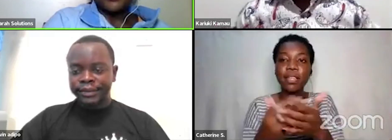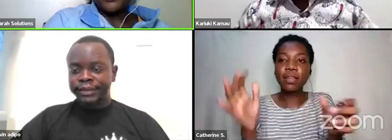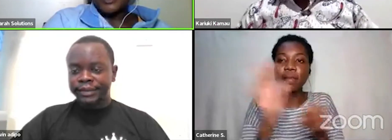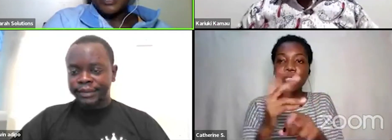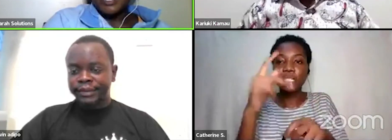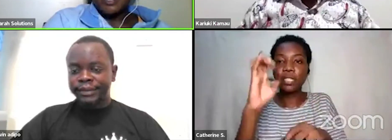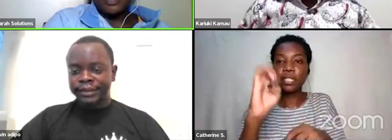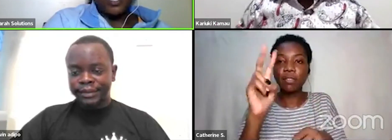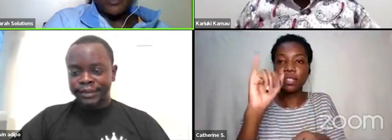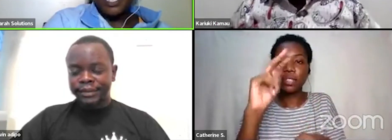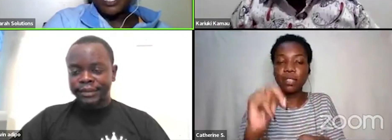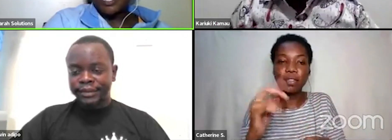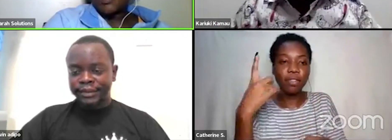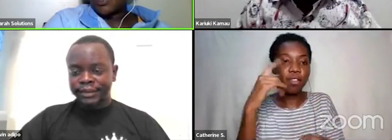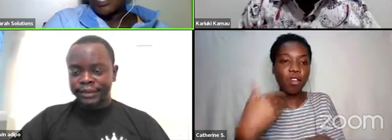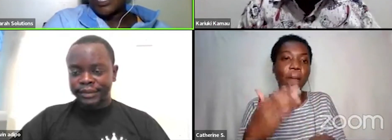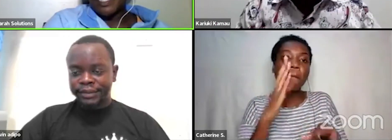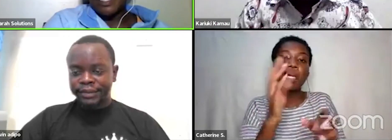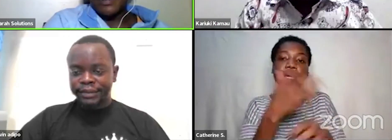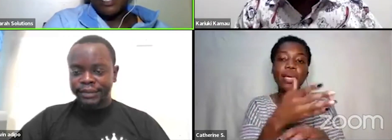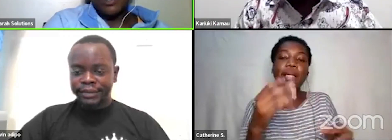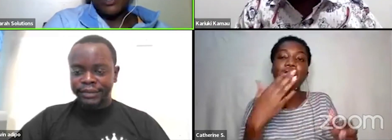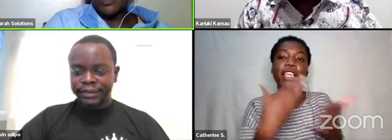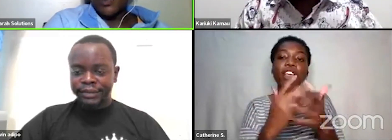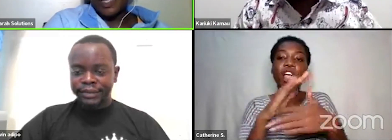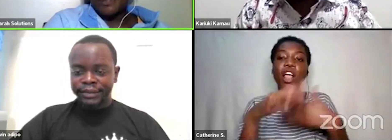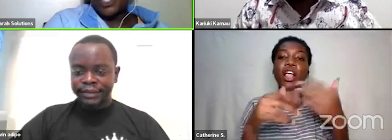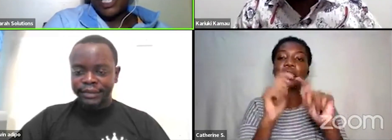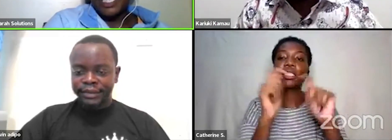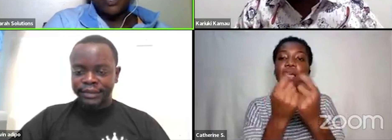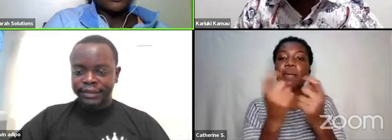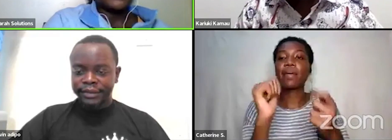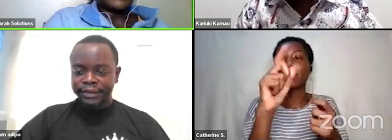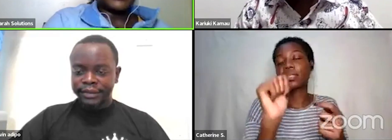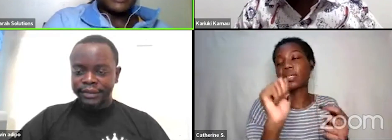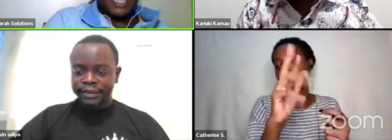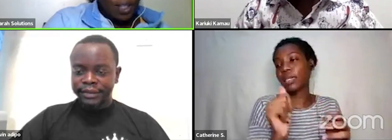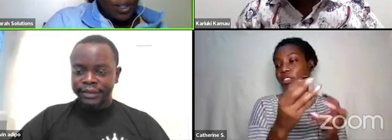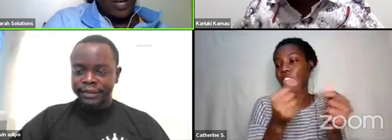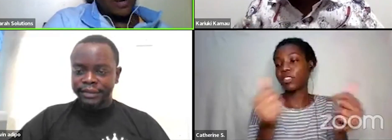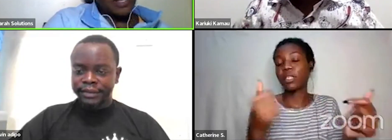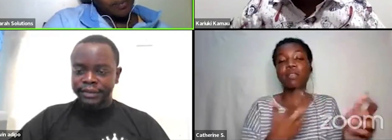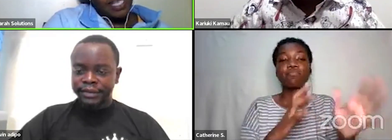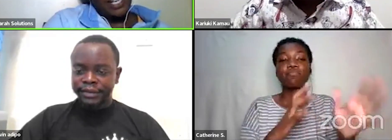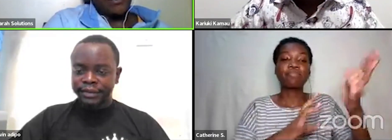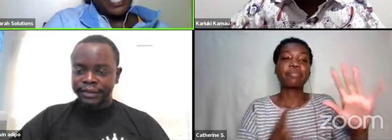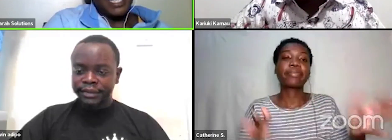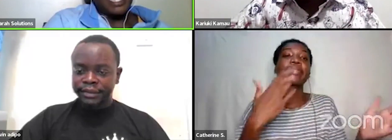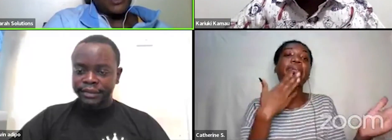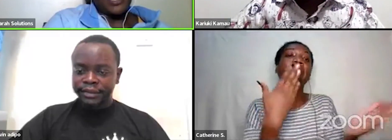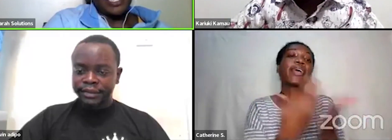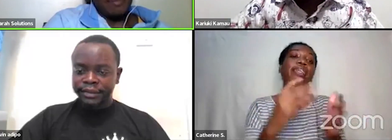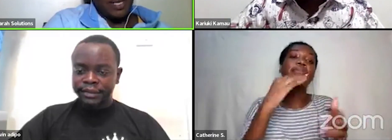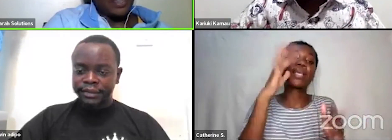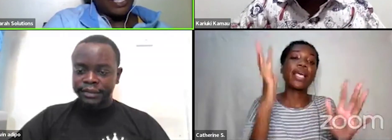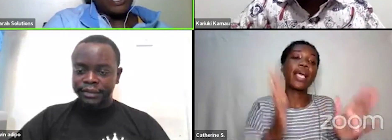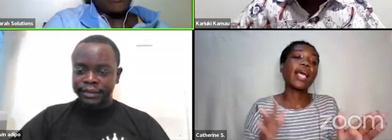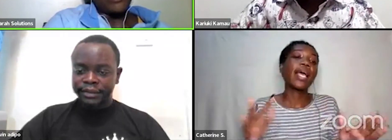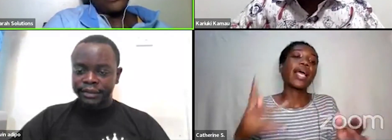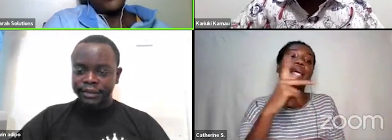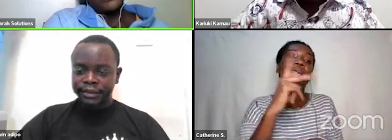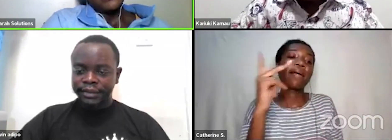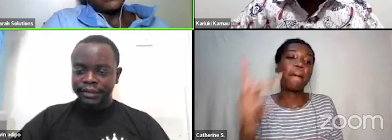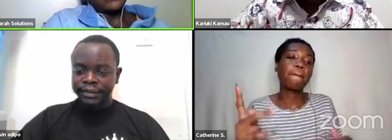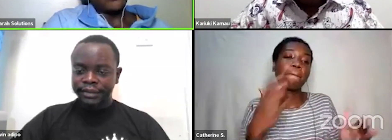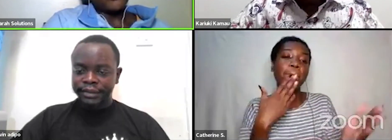Tuesday. Thank you, Jacinta. Thank you, Irene. Thank you, the whole team at Tara Solutions. We appreciate you. And then thank you, our speaker of the day, Kariuki Kamau.